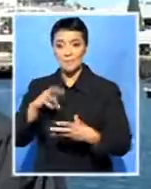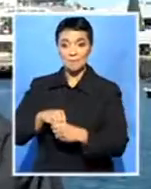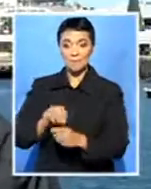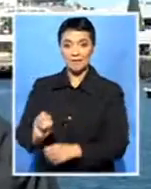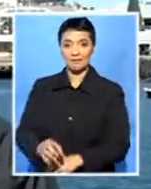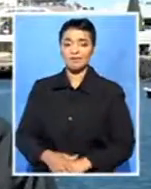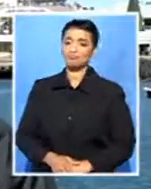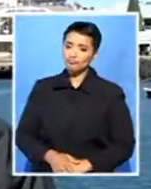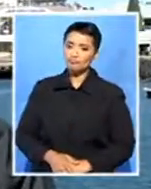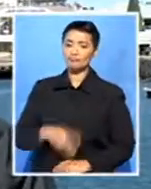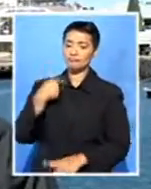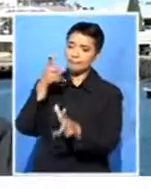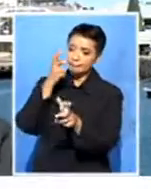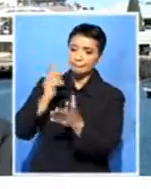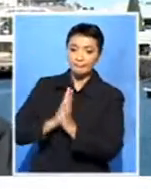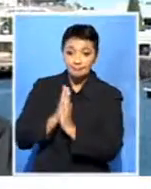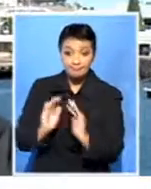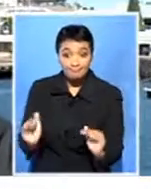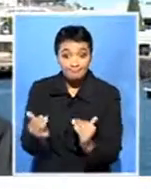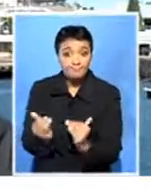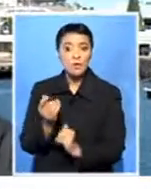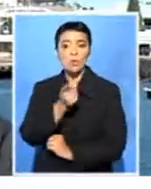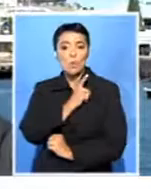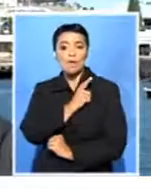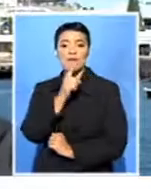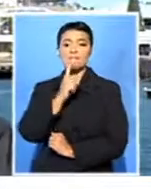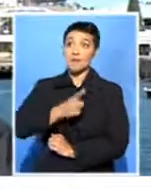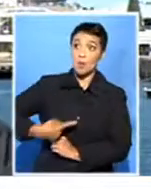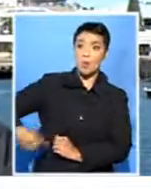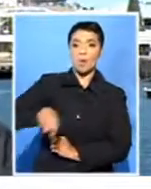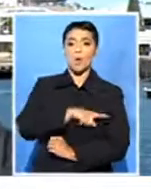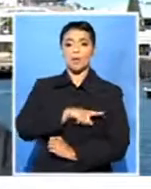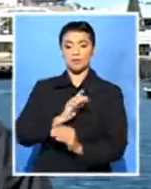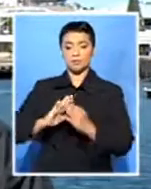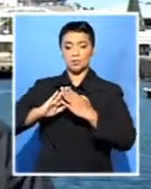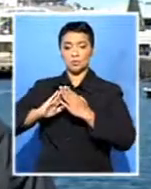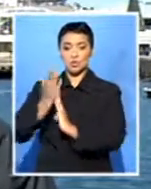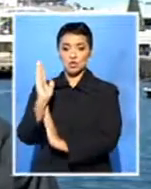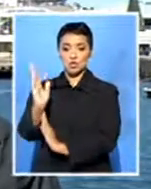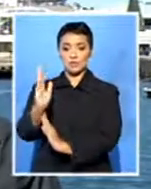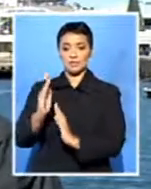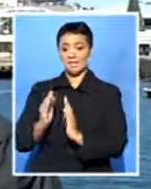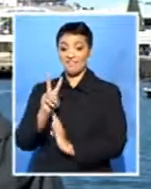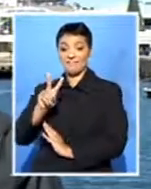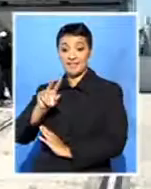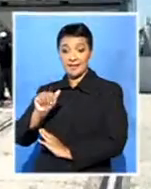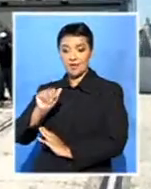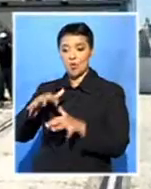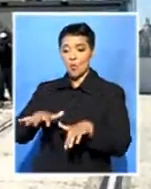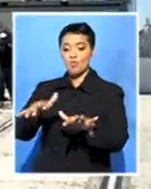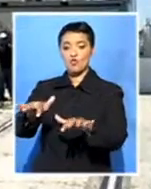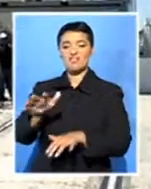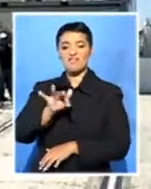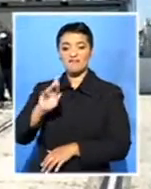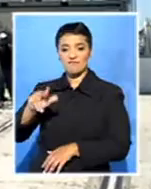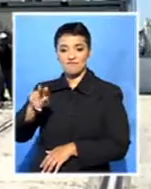What's been really encouraging about this event as well, this edition, is that our build of the race village at JT2 at V&A Waterfront, where we've